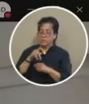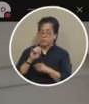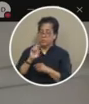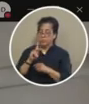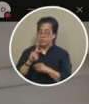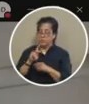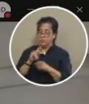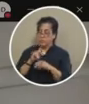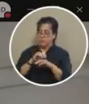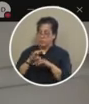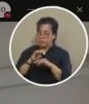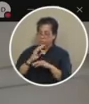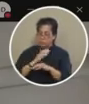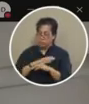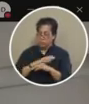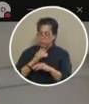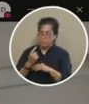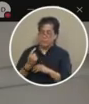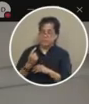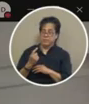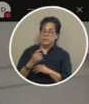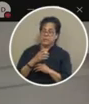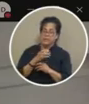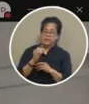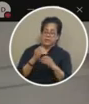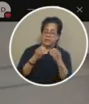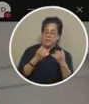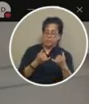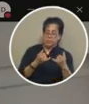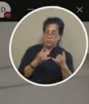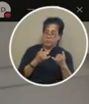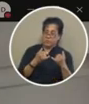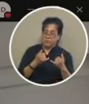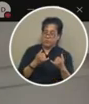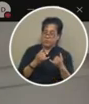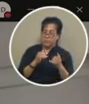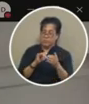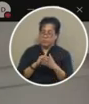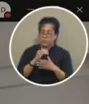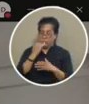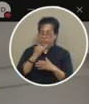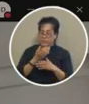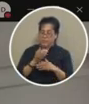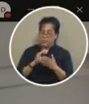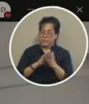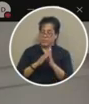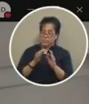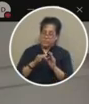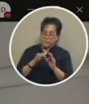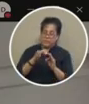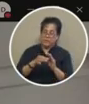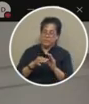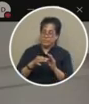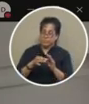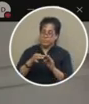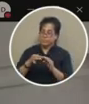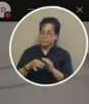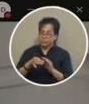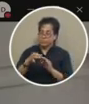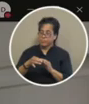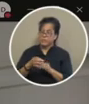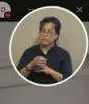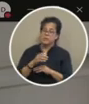Advisory Board. And so now, when this is why things get so delayed, because things